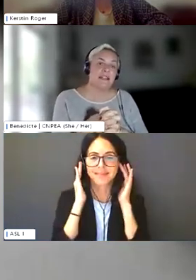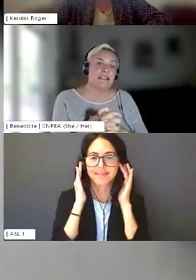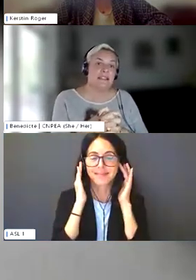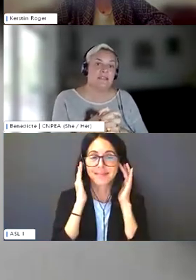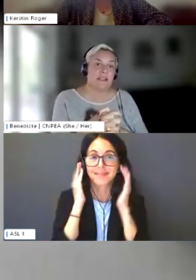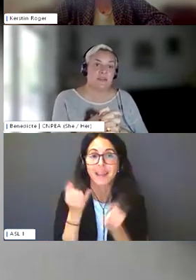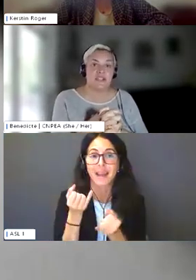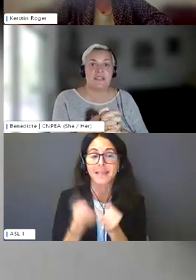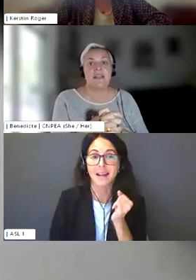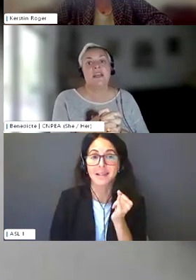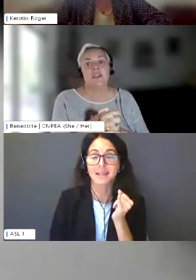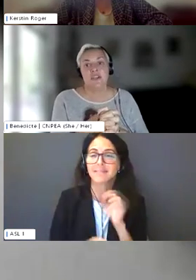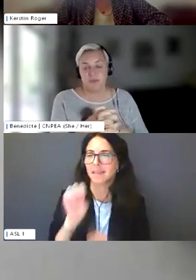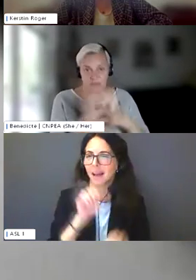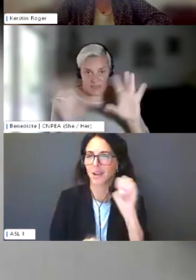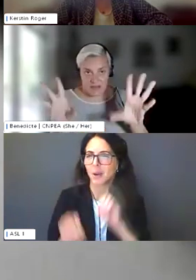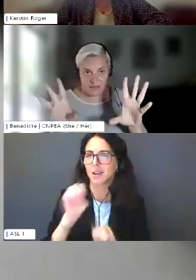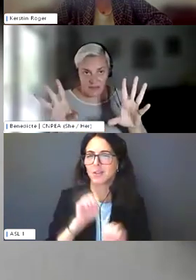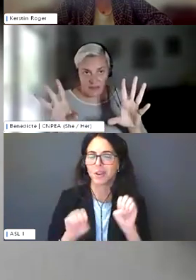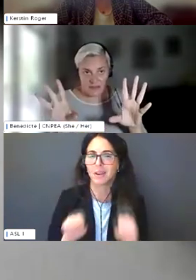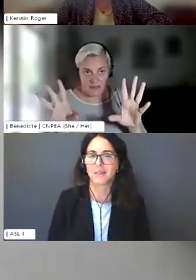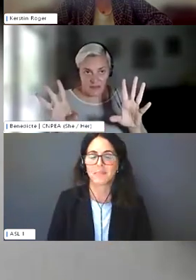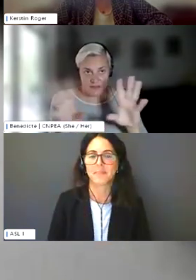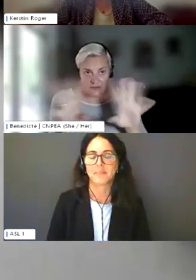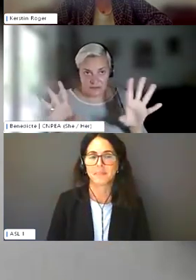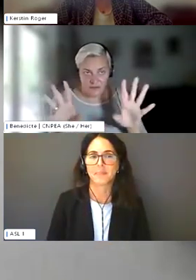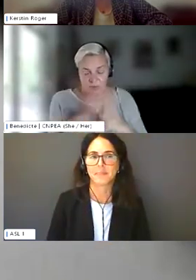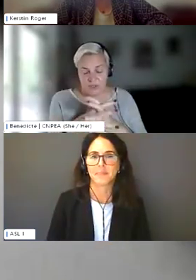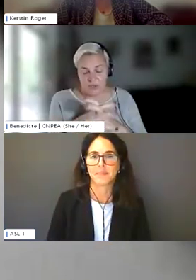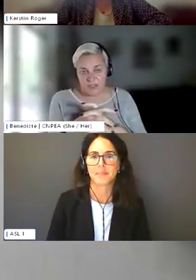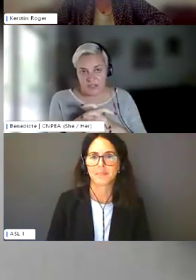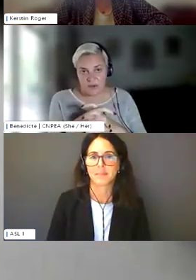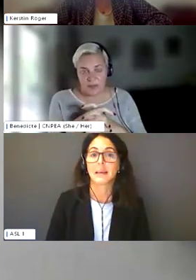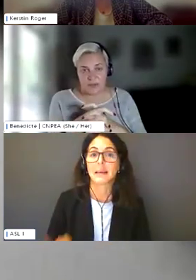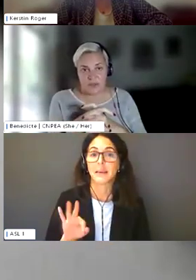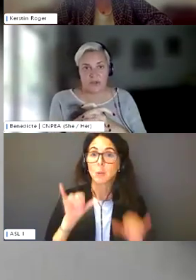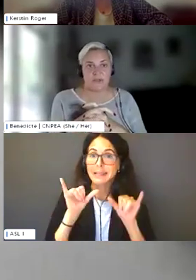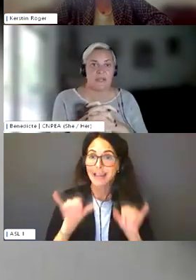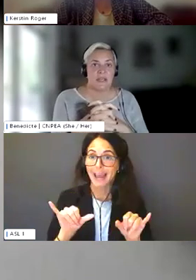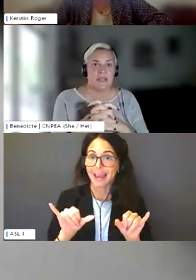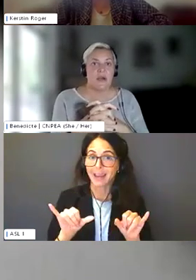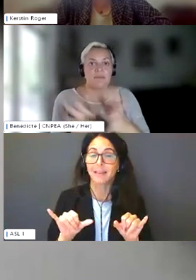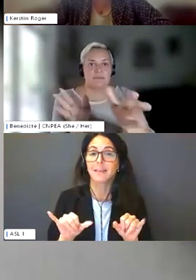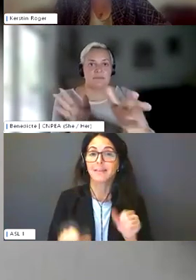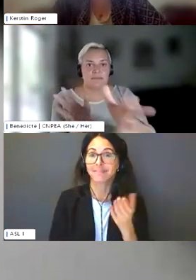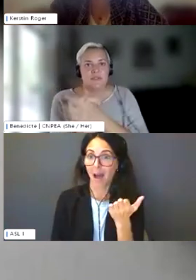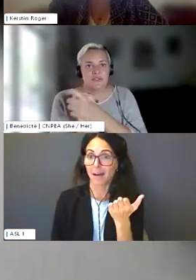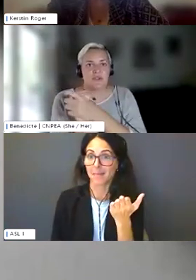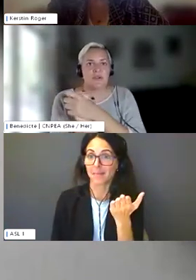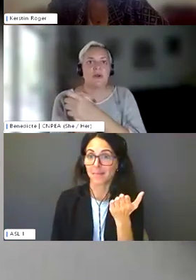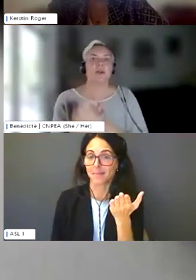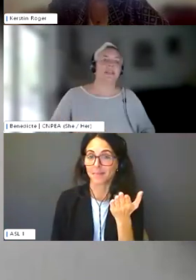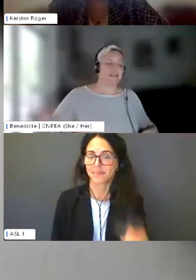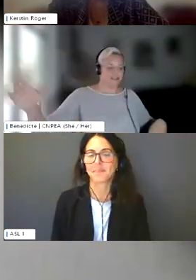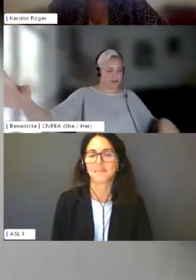then finally, evaluation. If you stay on the Zoom window once you're about to close. Oh, you just triggered